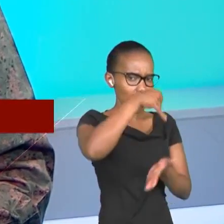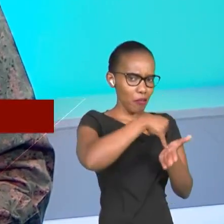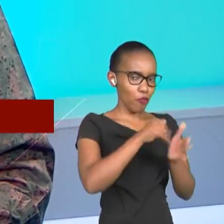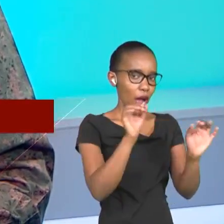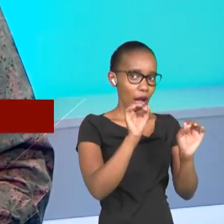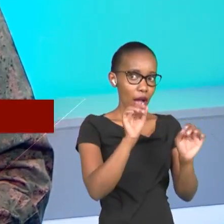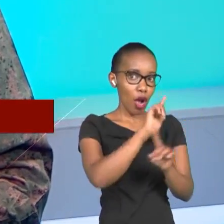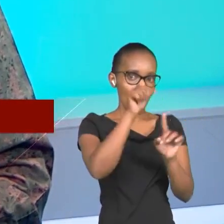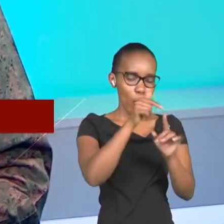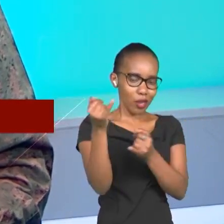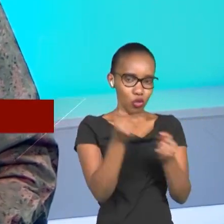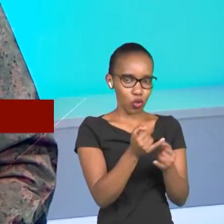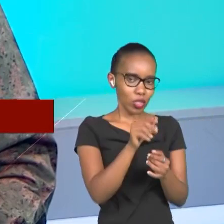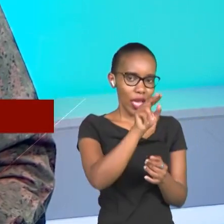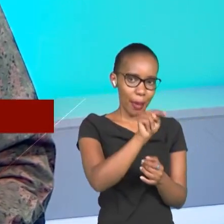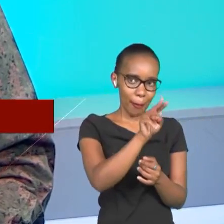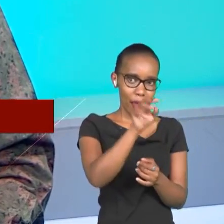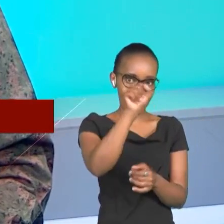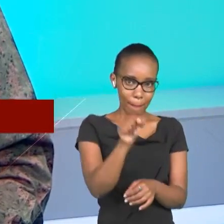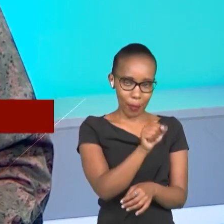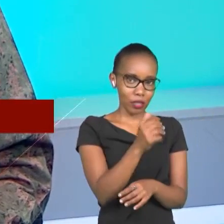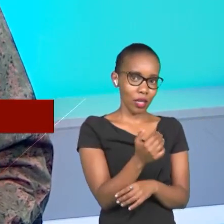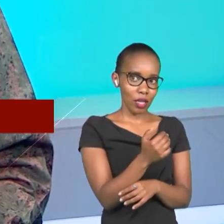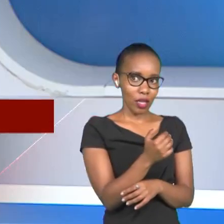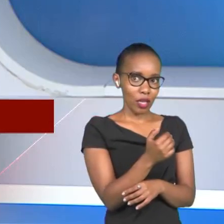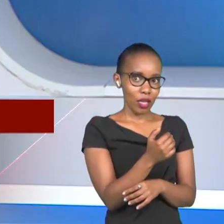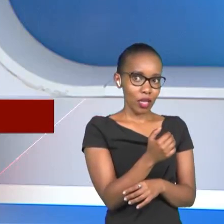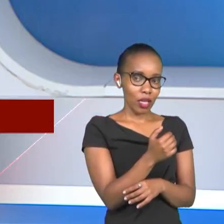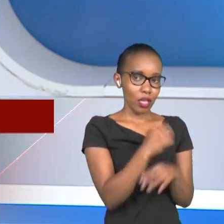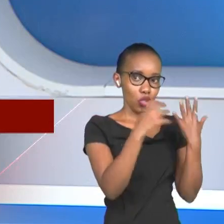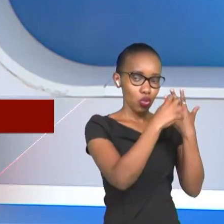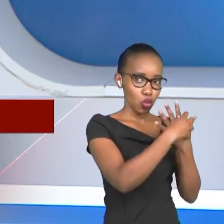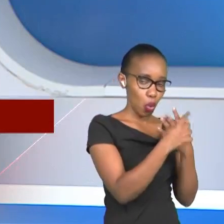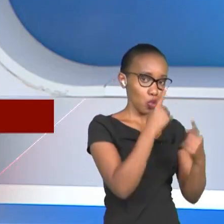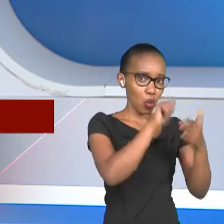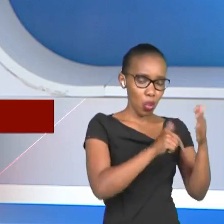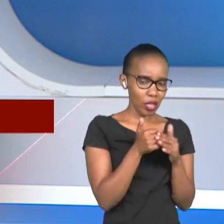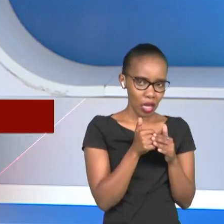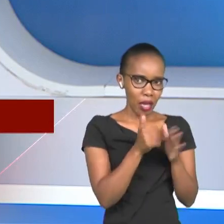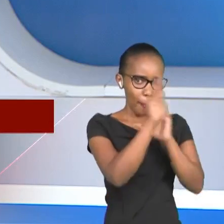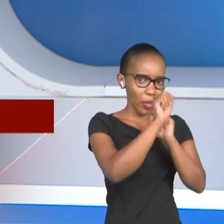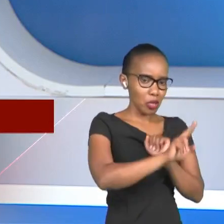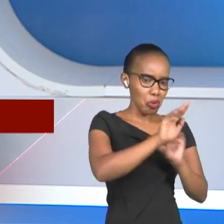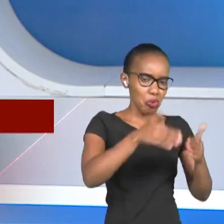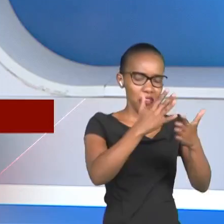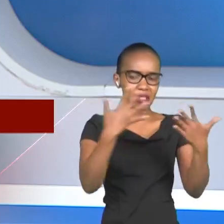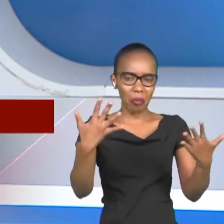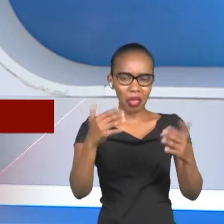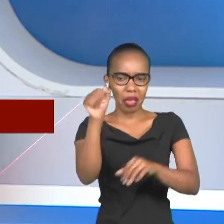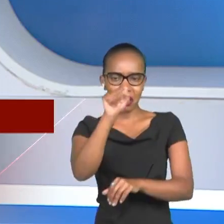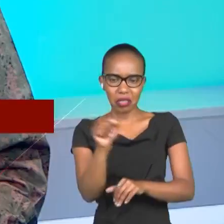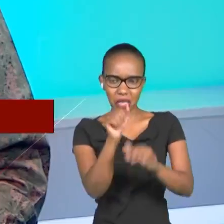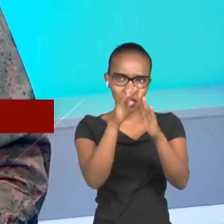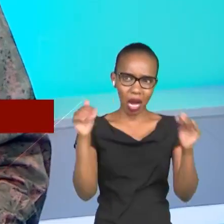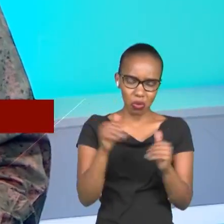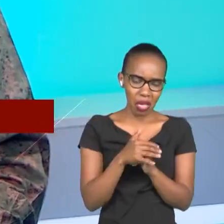NMS. No, we've seen Sonko, you know, take it to social media and say the president gave him something. He was given something at State House. Only what I can tell you, he